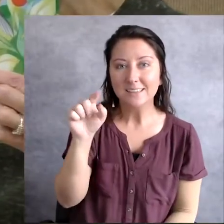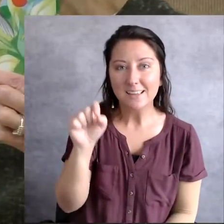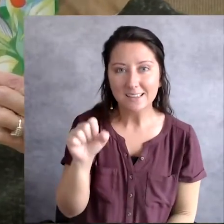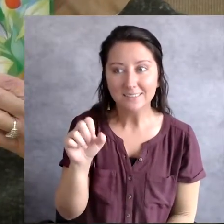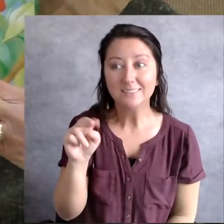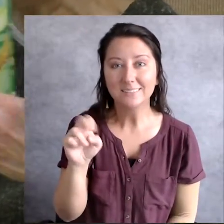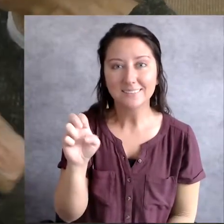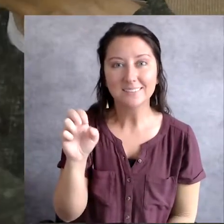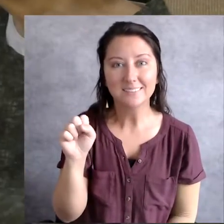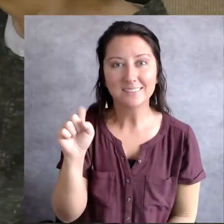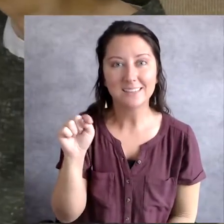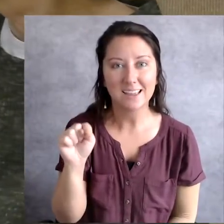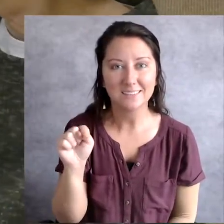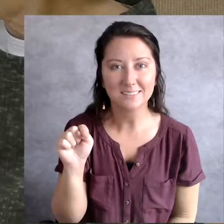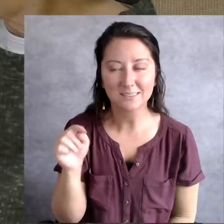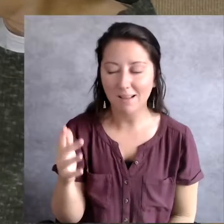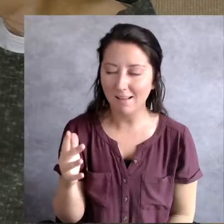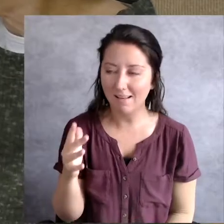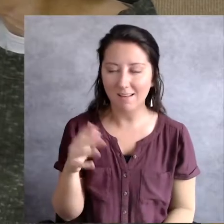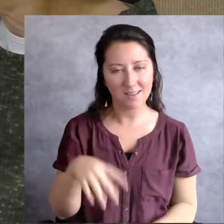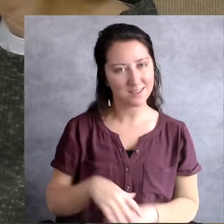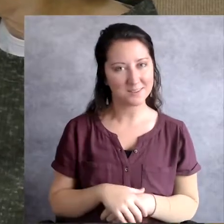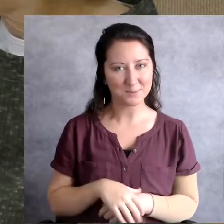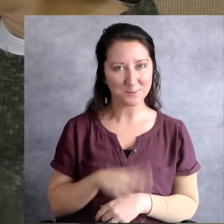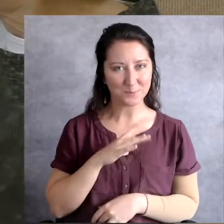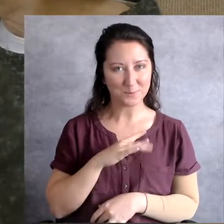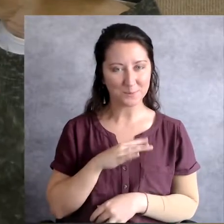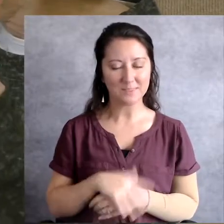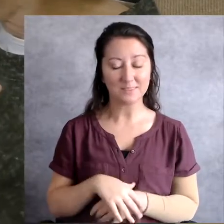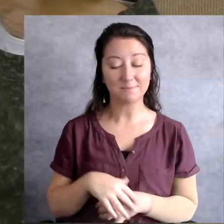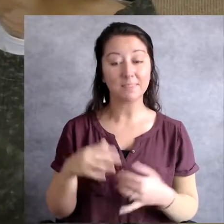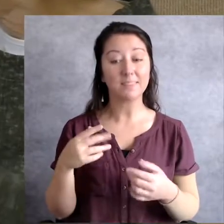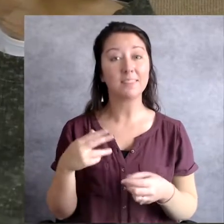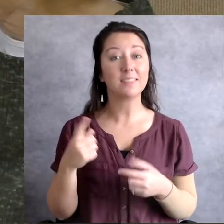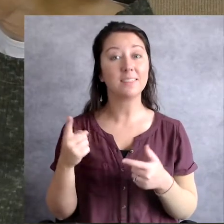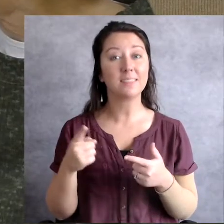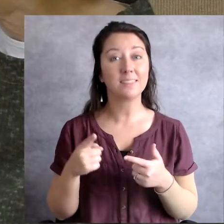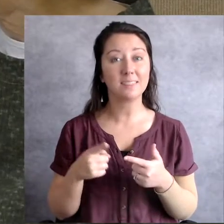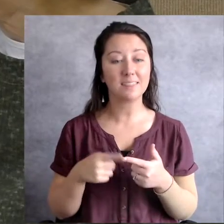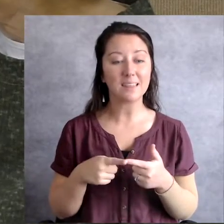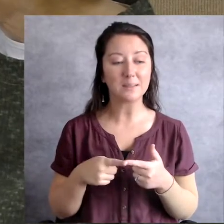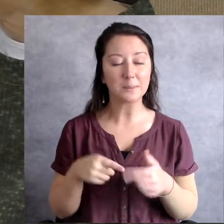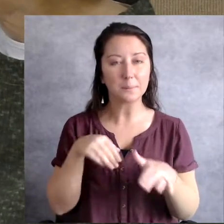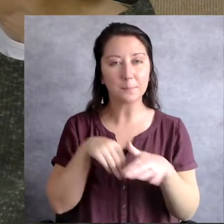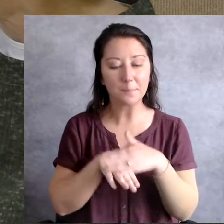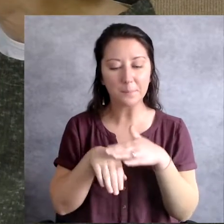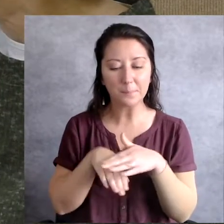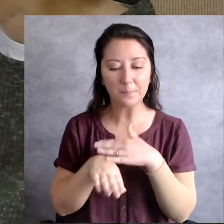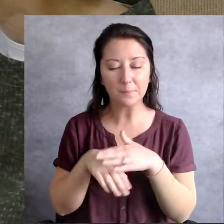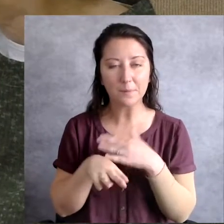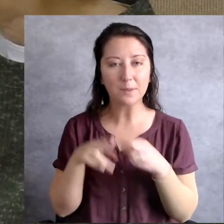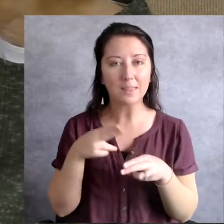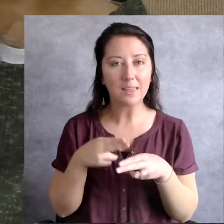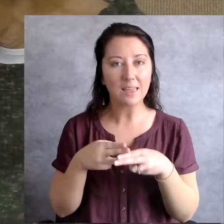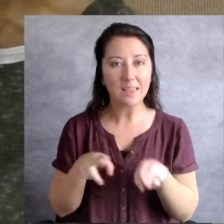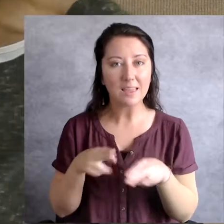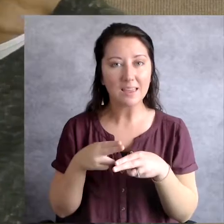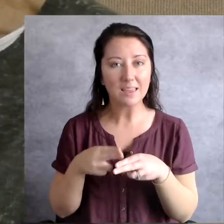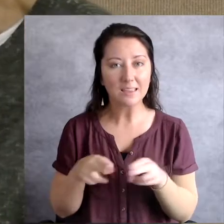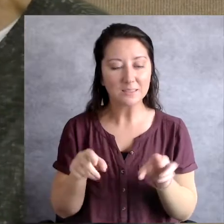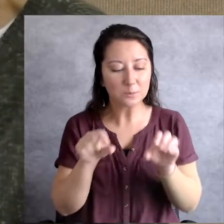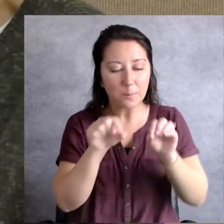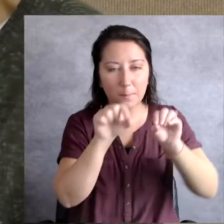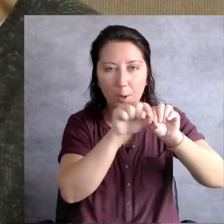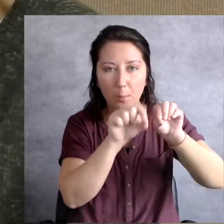nest. Look at her nest she's made. Then she lays 5 speckled eggs inside and snuggles up to keep them warm.